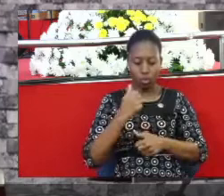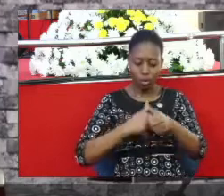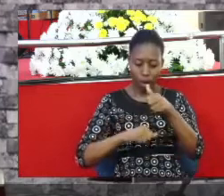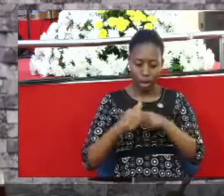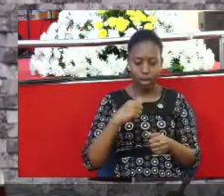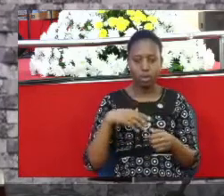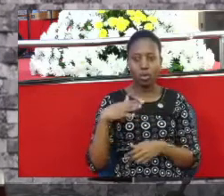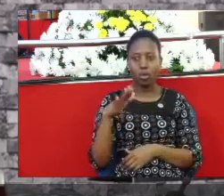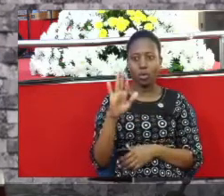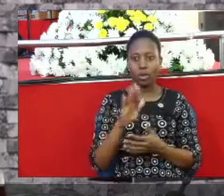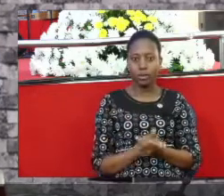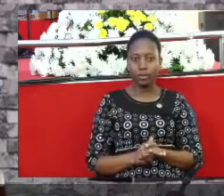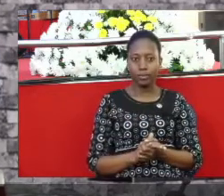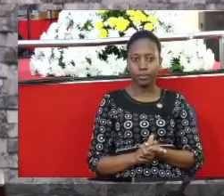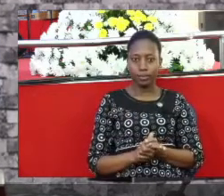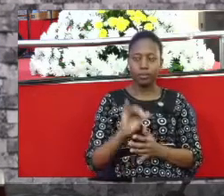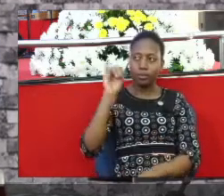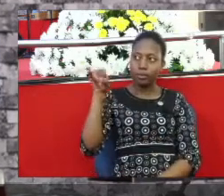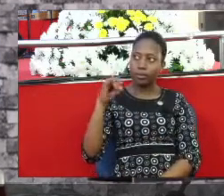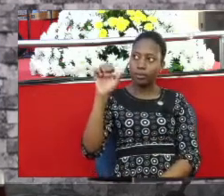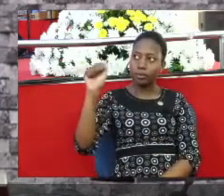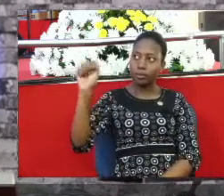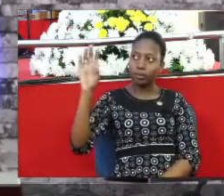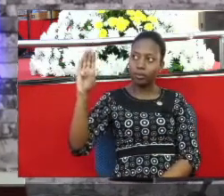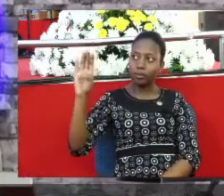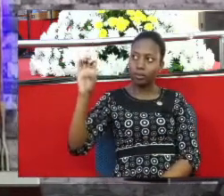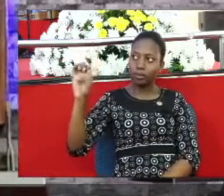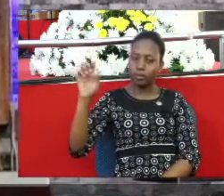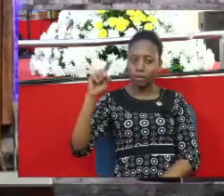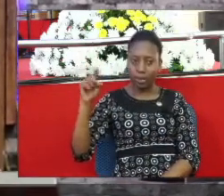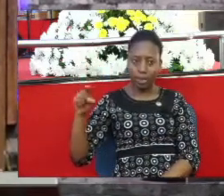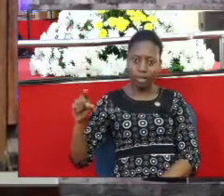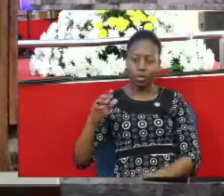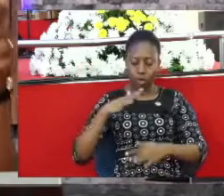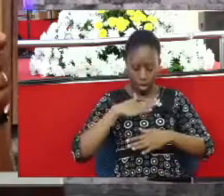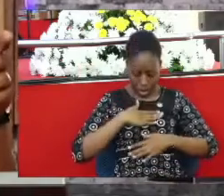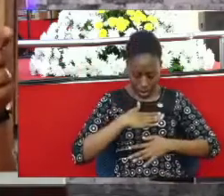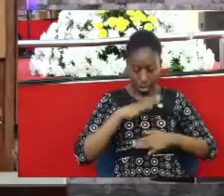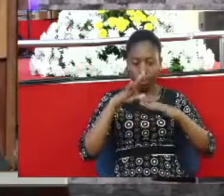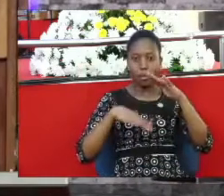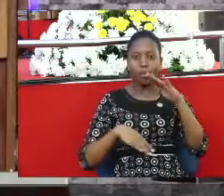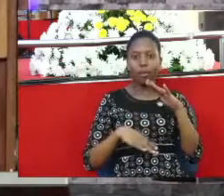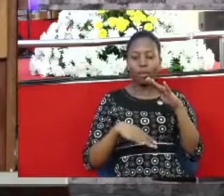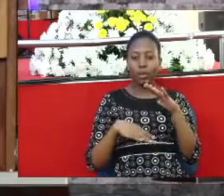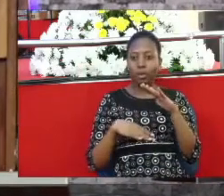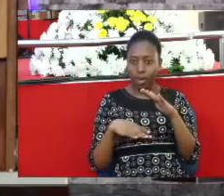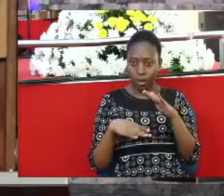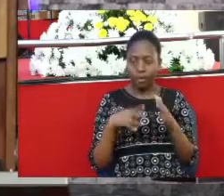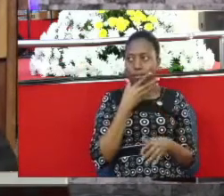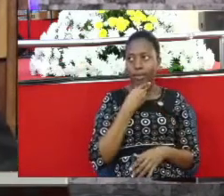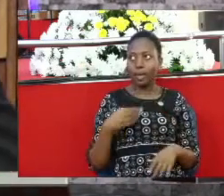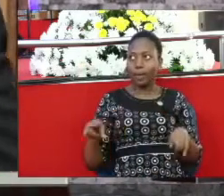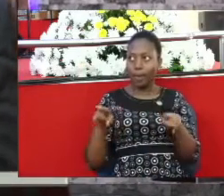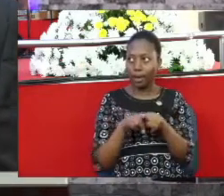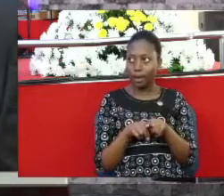brothers. And his mother called his name Jabez, honorable Jabez, honorable Jabez, saying, because I bore